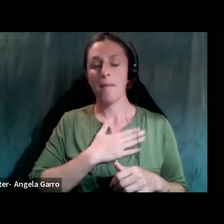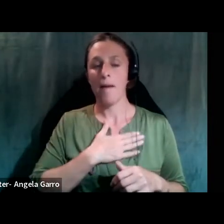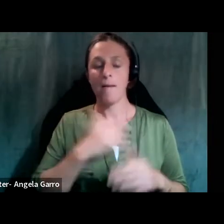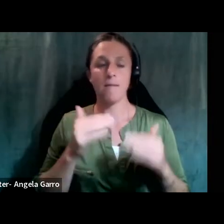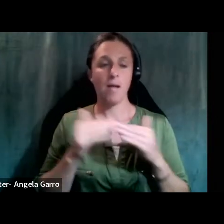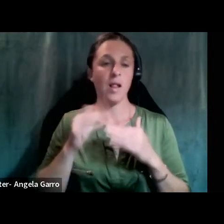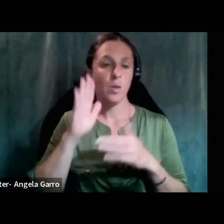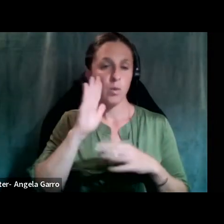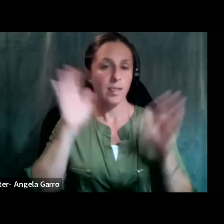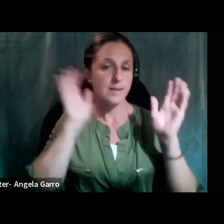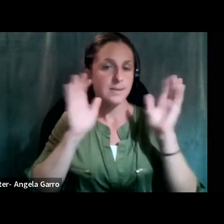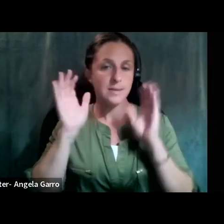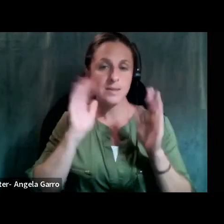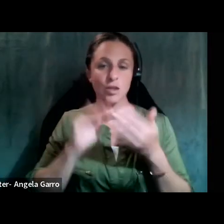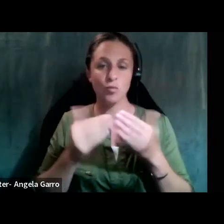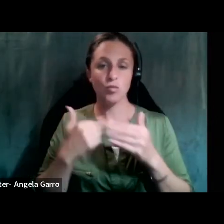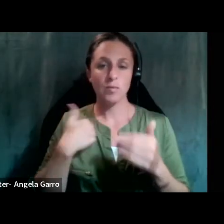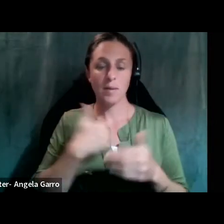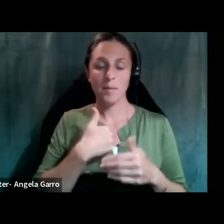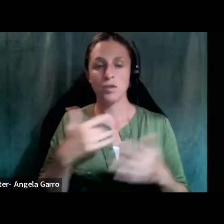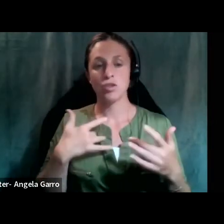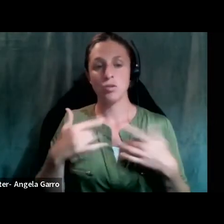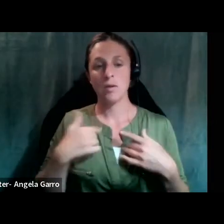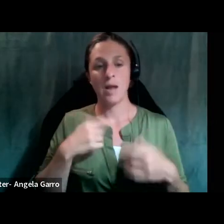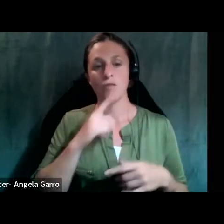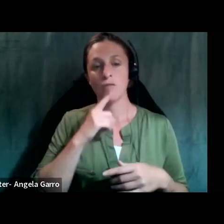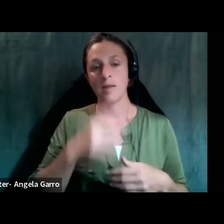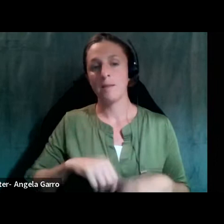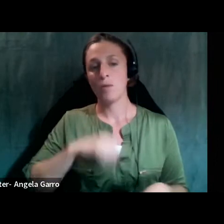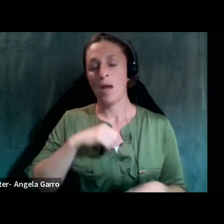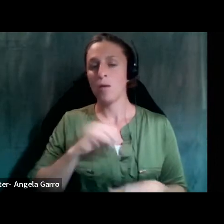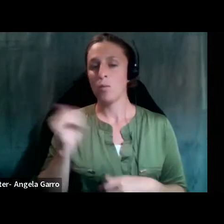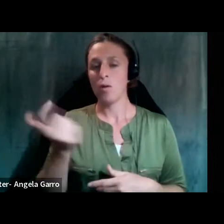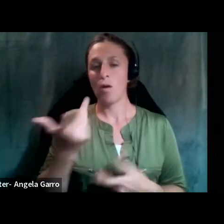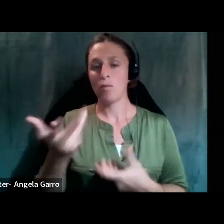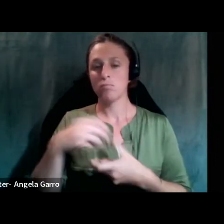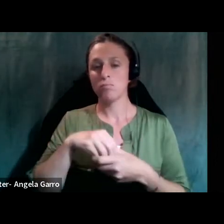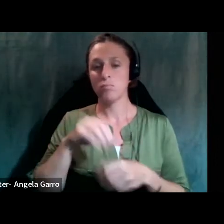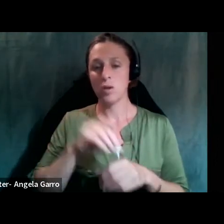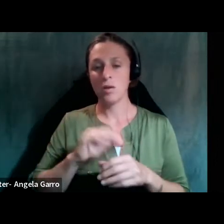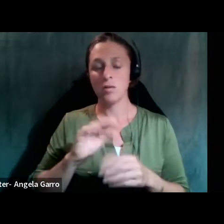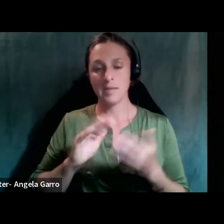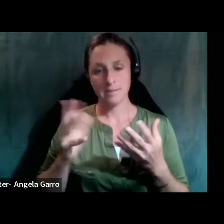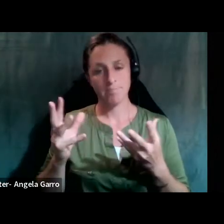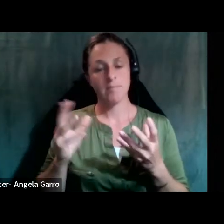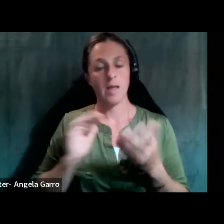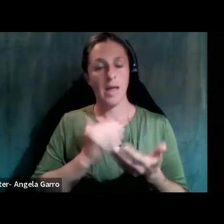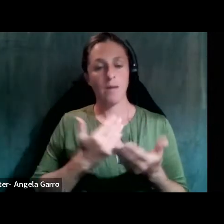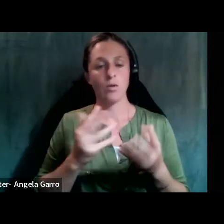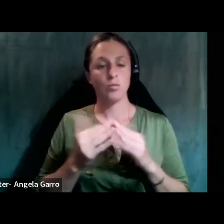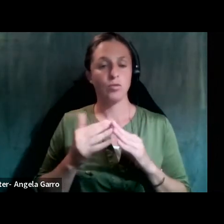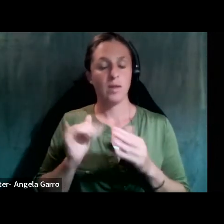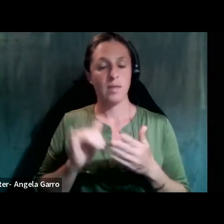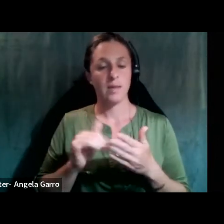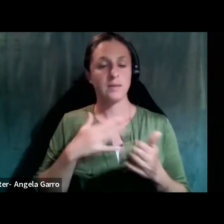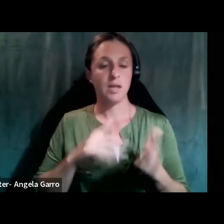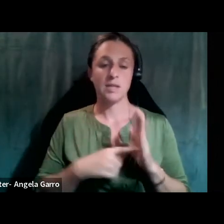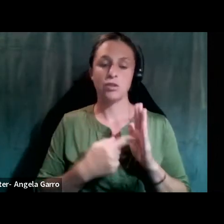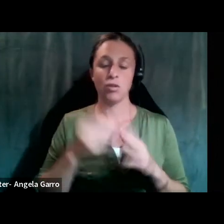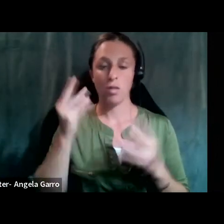to community members' concerns. And I feel very proud that all of us are engaged in our community. So those are my initial thoughts. Thank